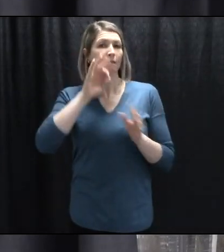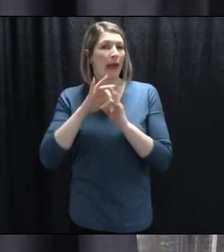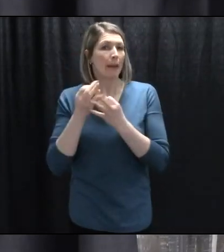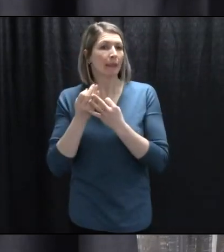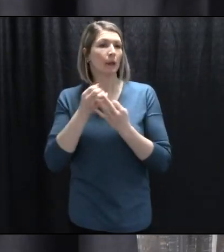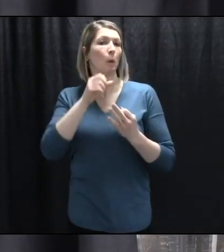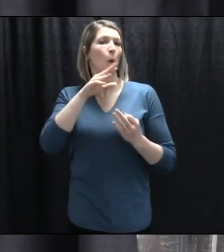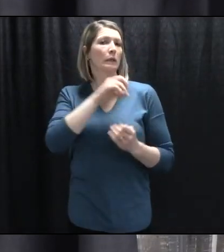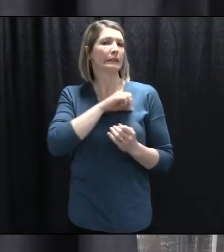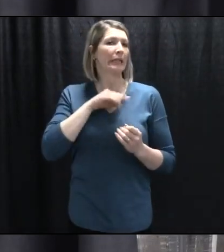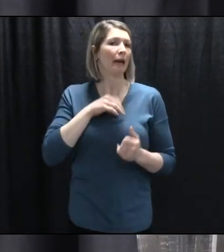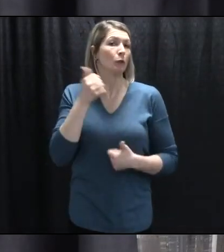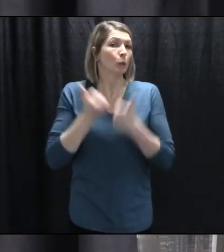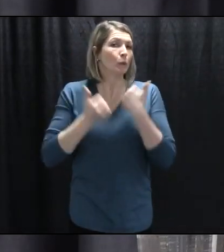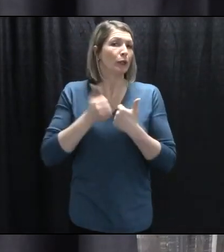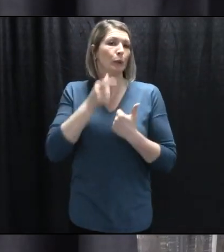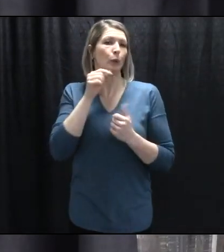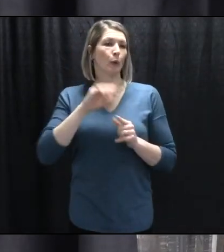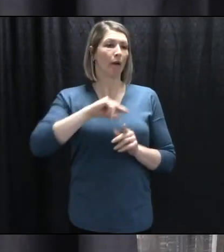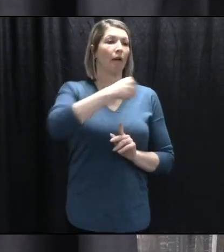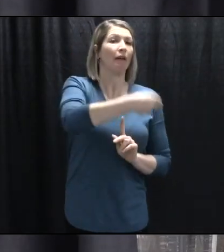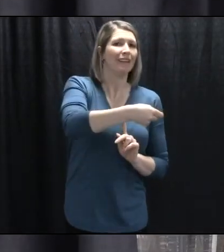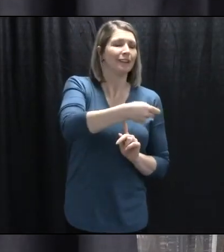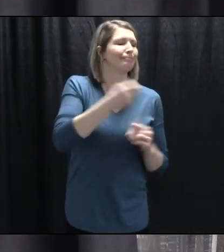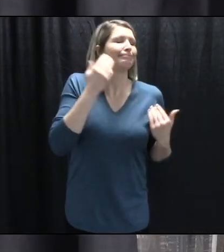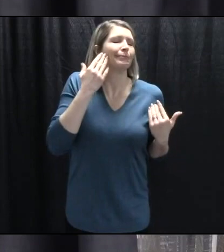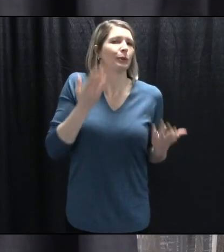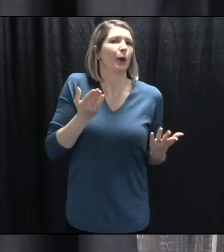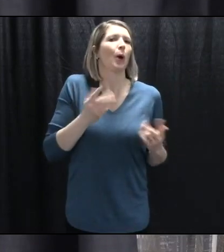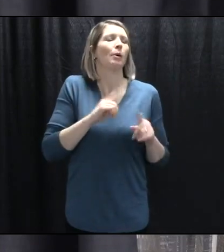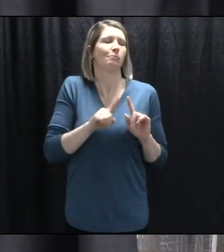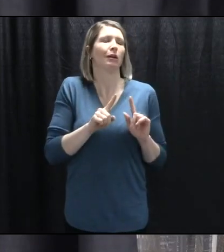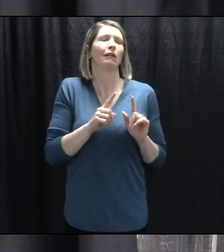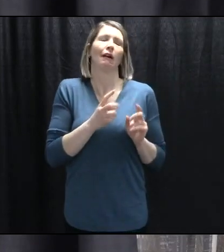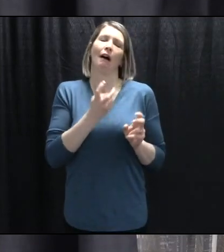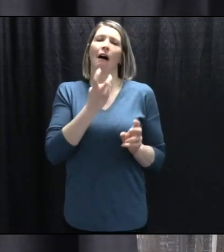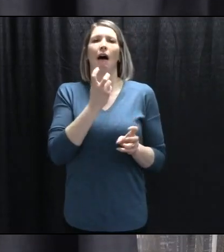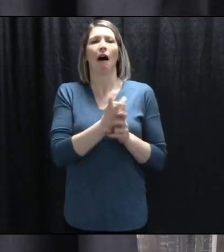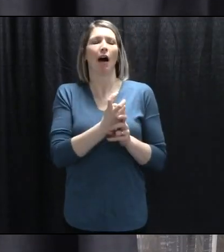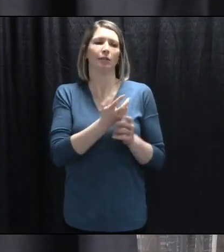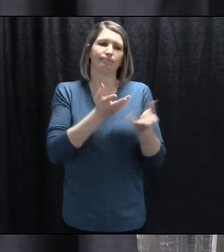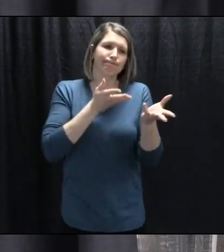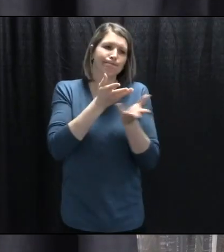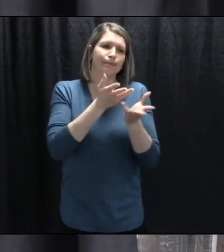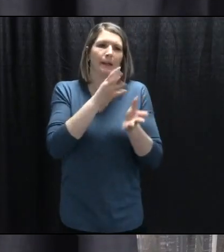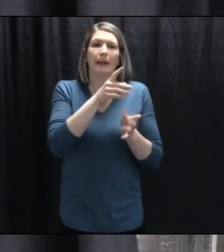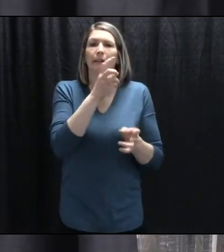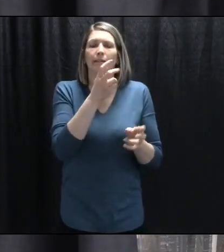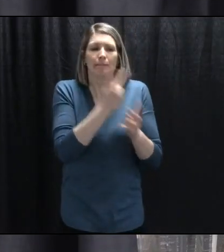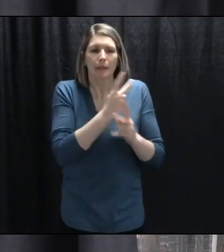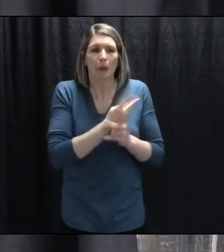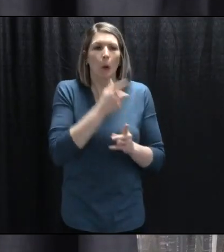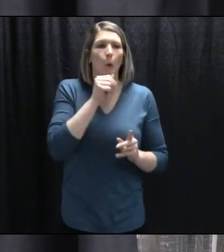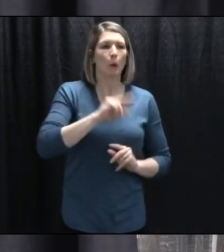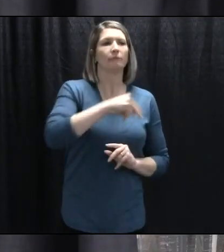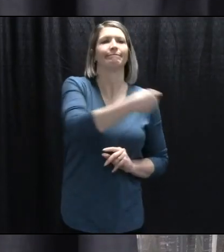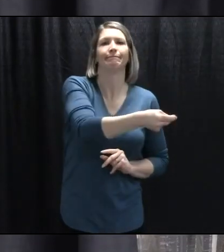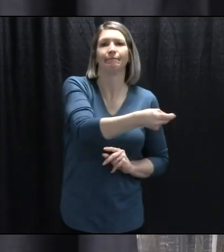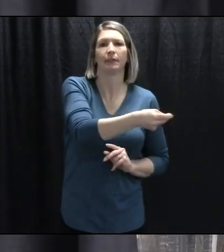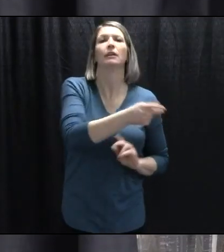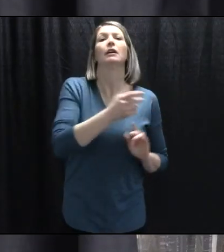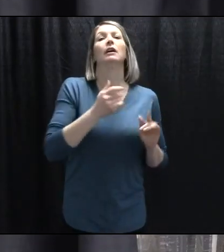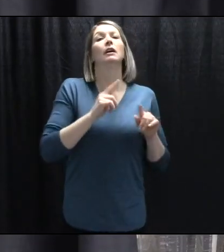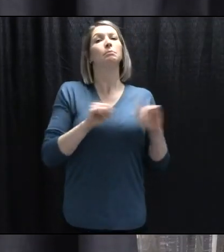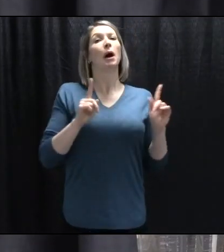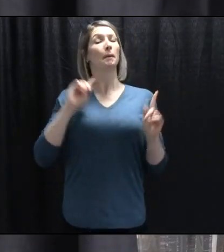visiting element and the incubation period will take care of that particular piece. In terms of testing, my understanding